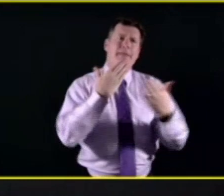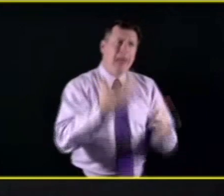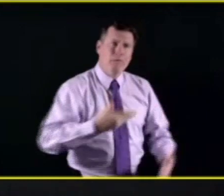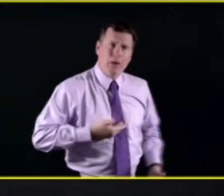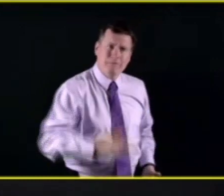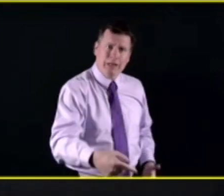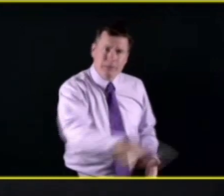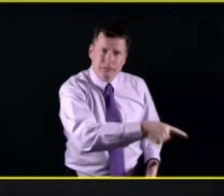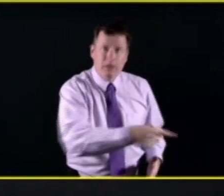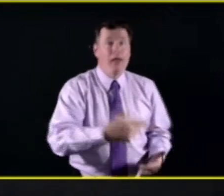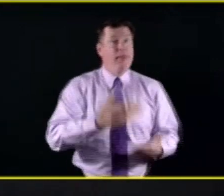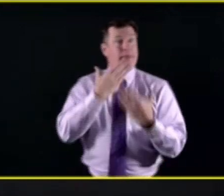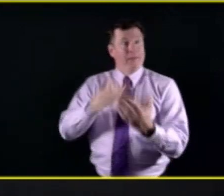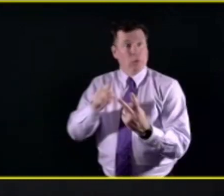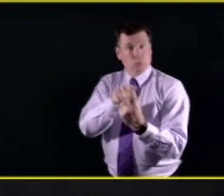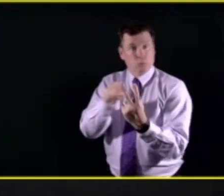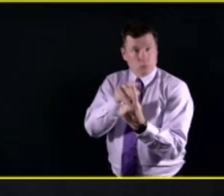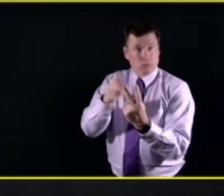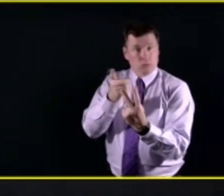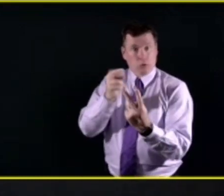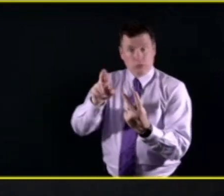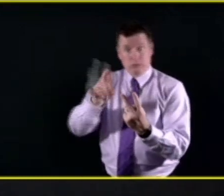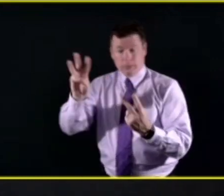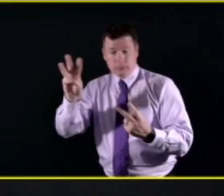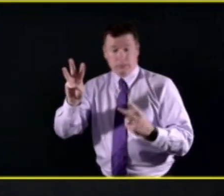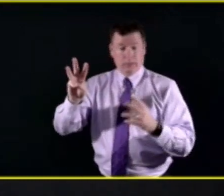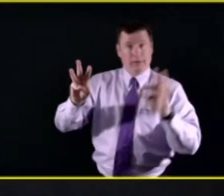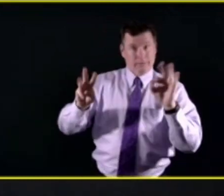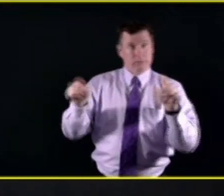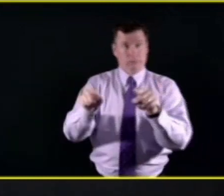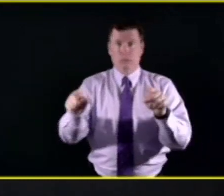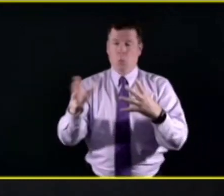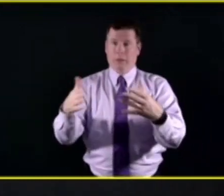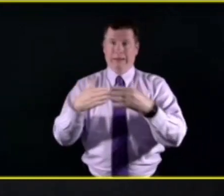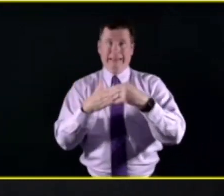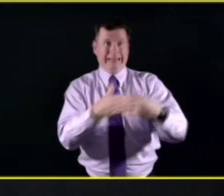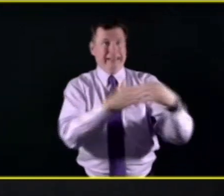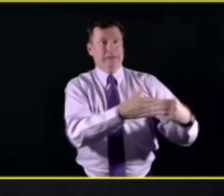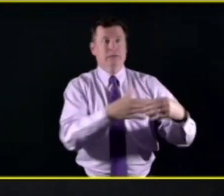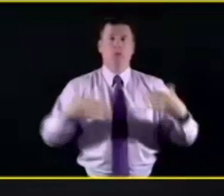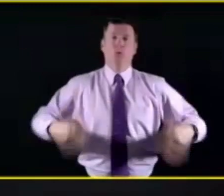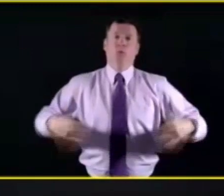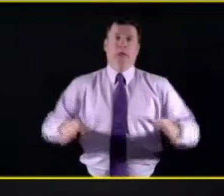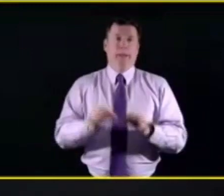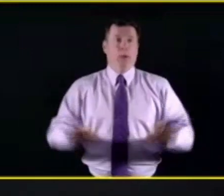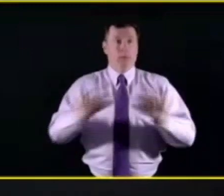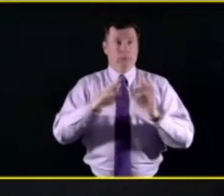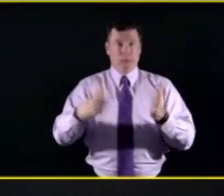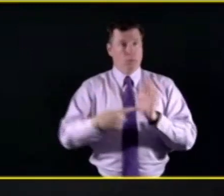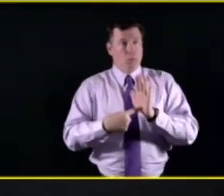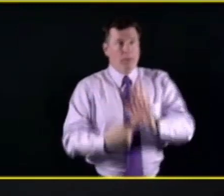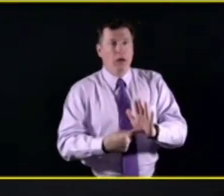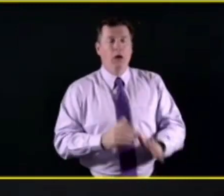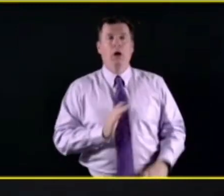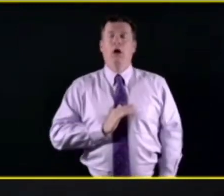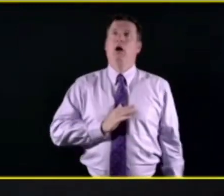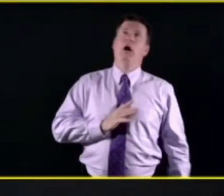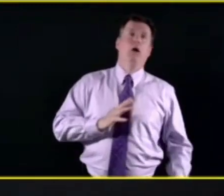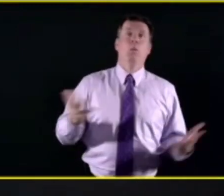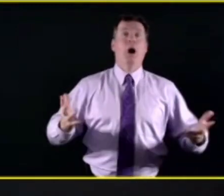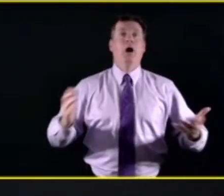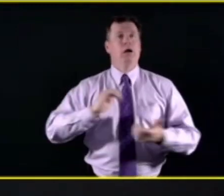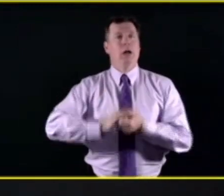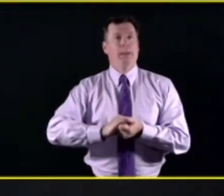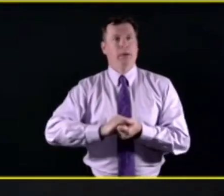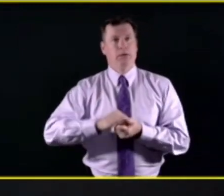on this very important trial. I think this is a great example of the collaboration, as I mentioned earlier in our remarks. And I do think